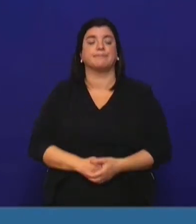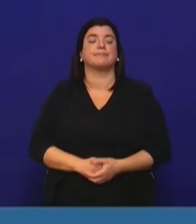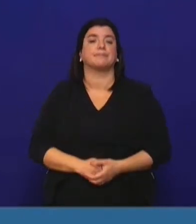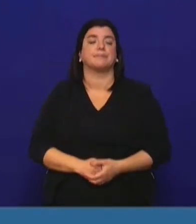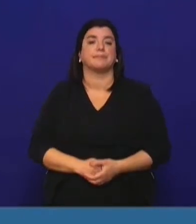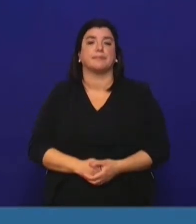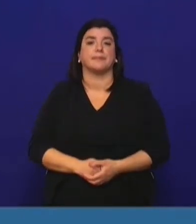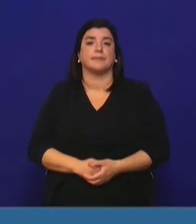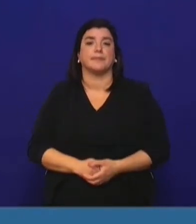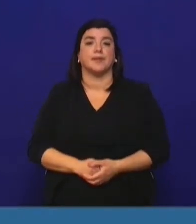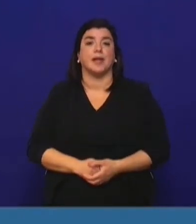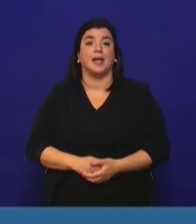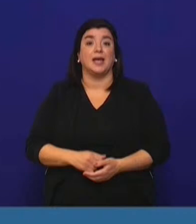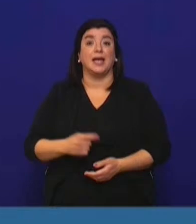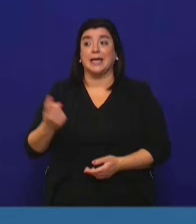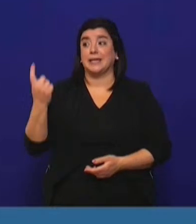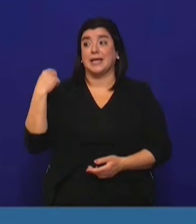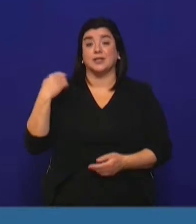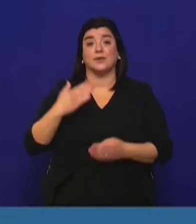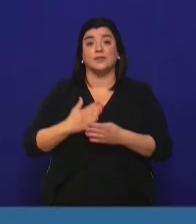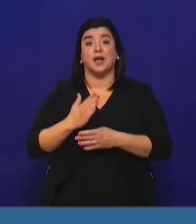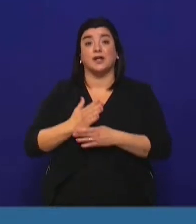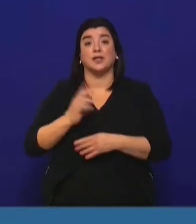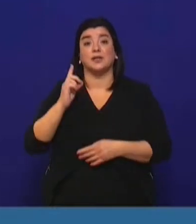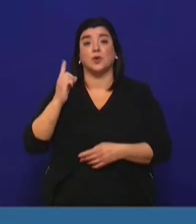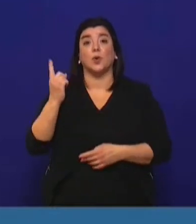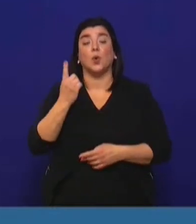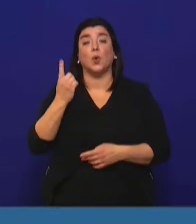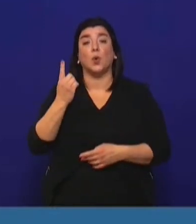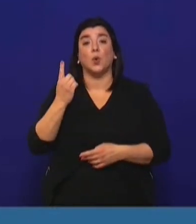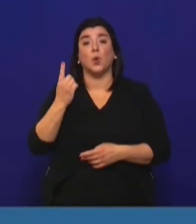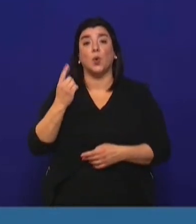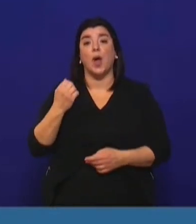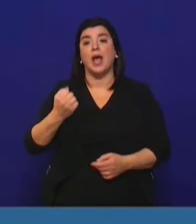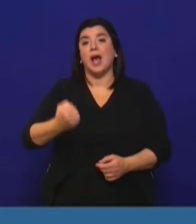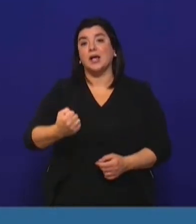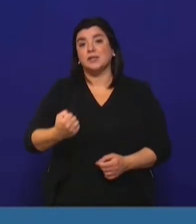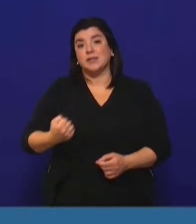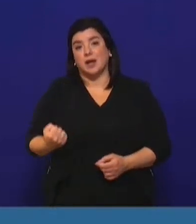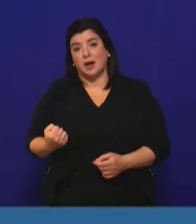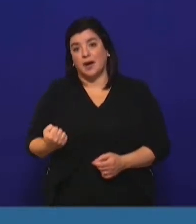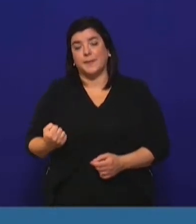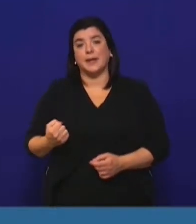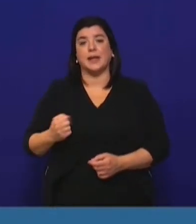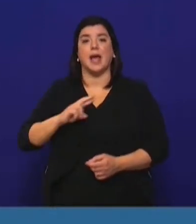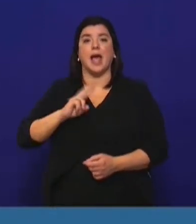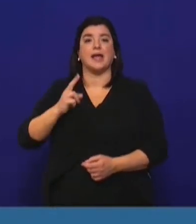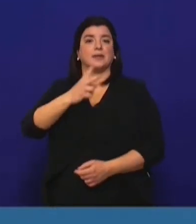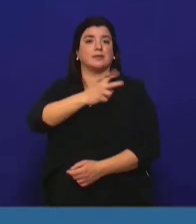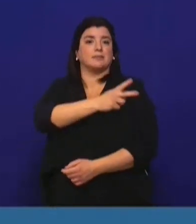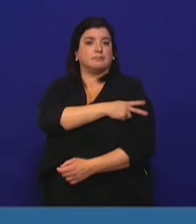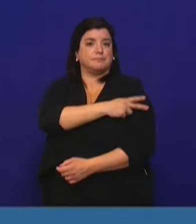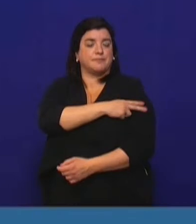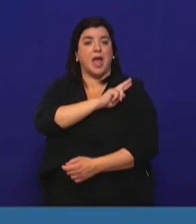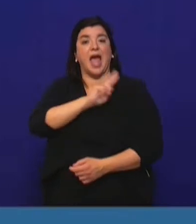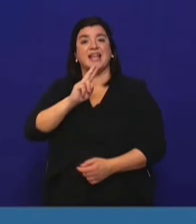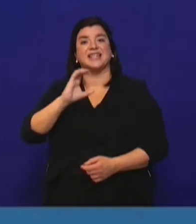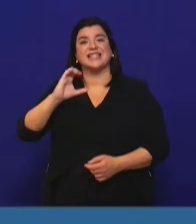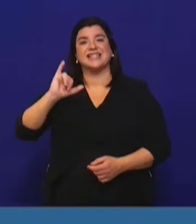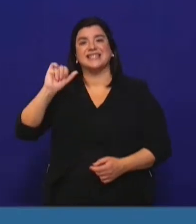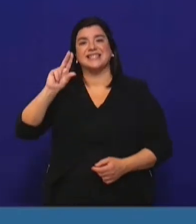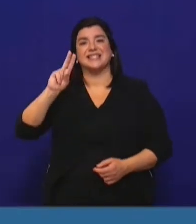of frontliners who are not clinical, including civil protection, police, the army, and we'll move on to these